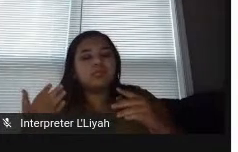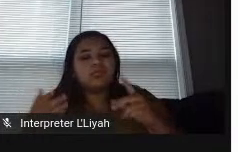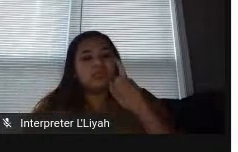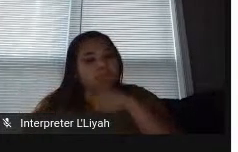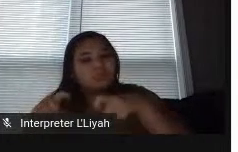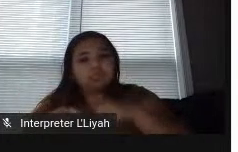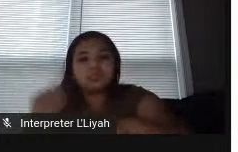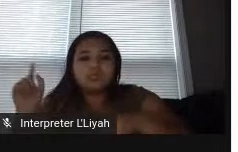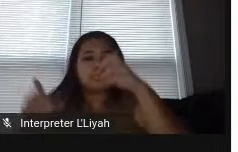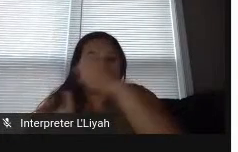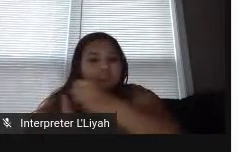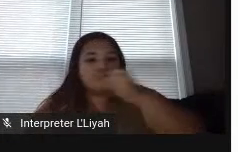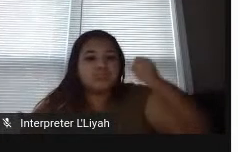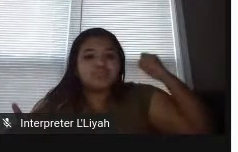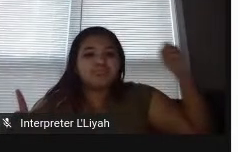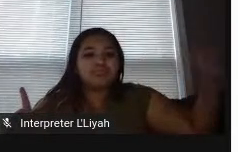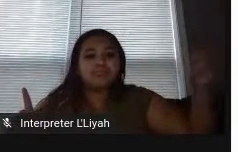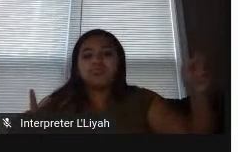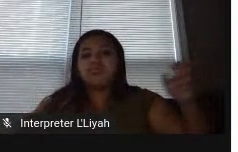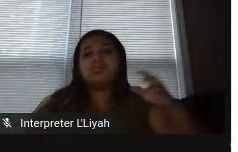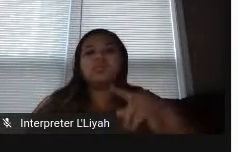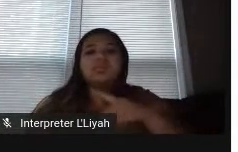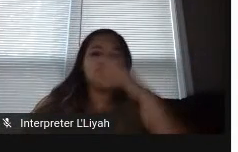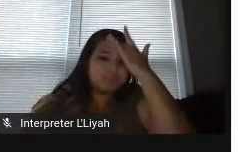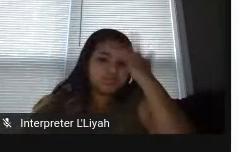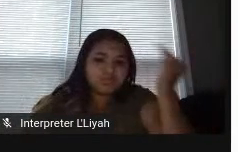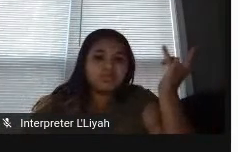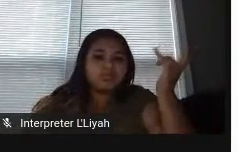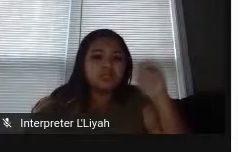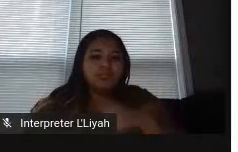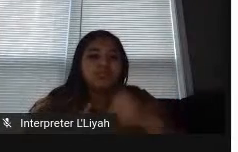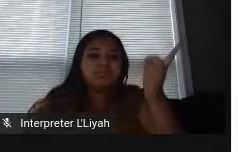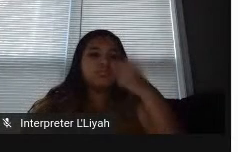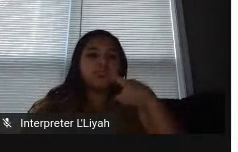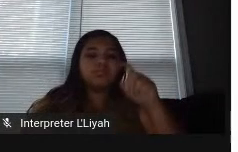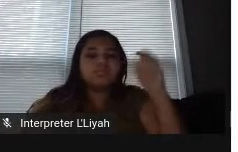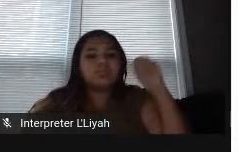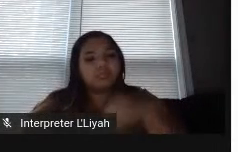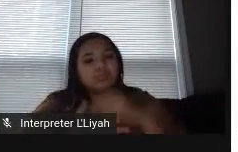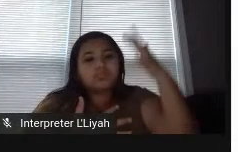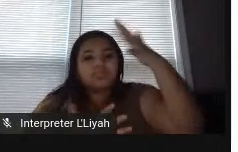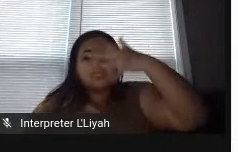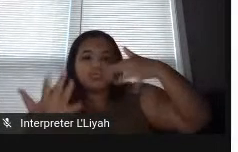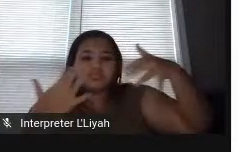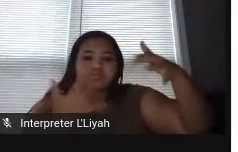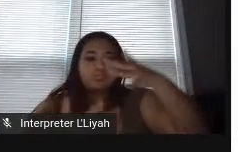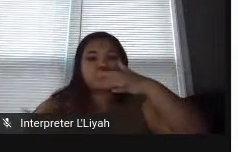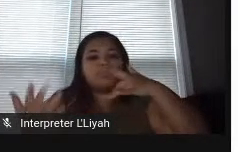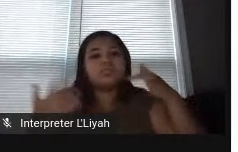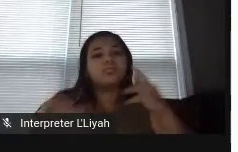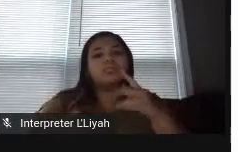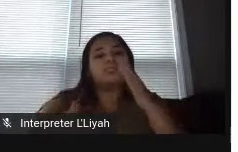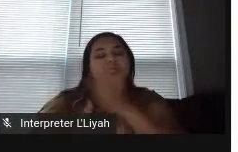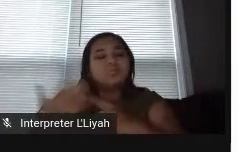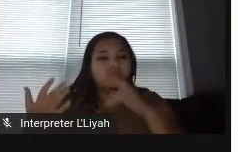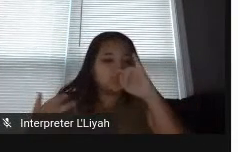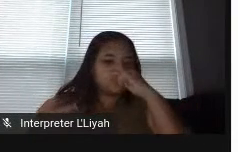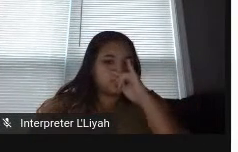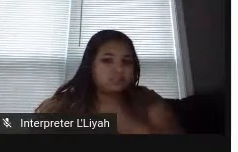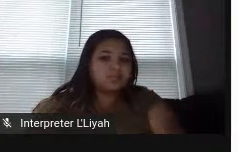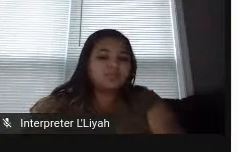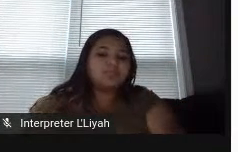them away in a classroom and just forget about them. They need to be interacting. So some